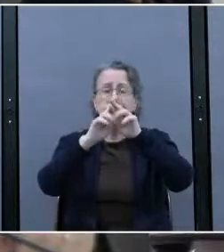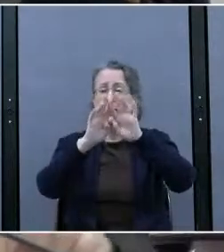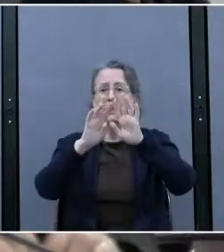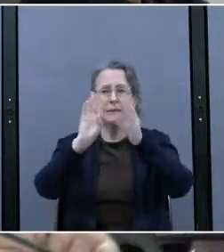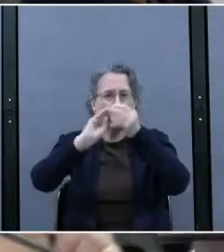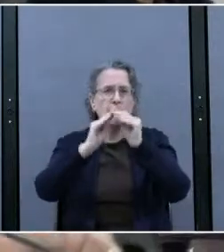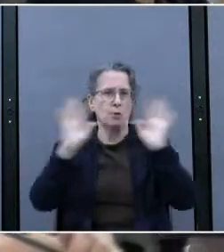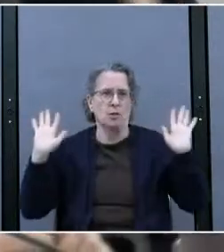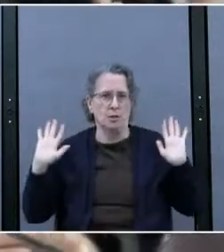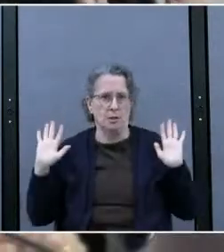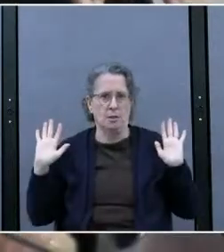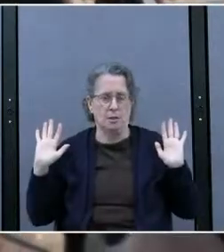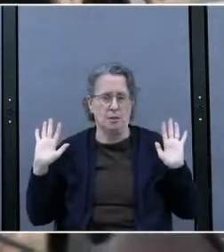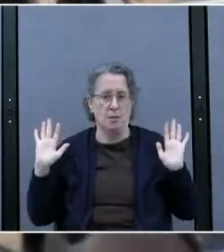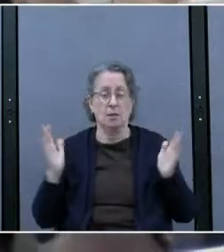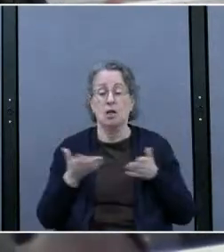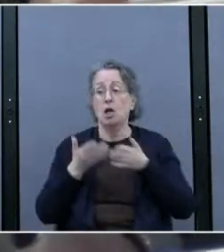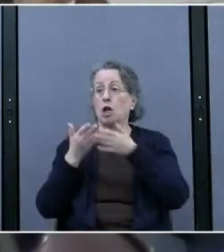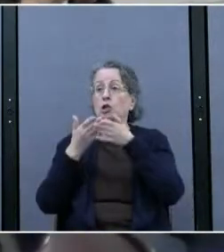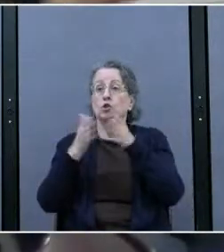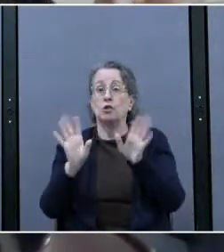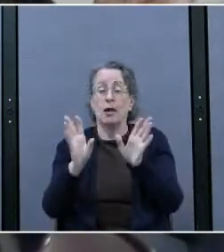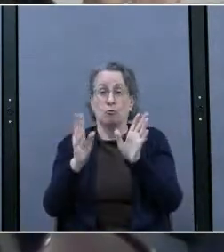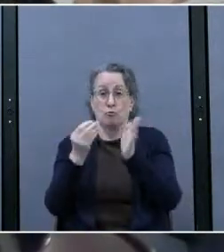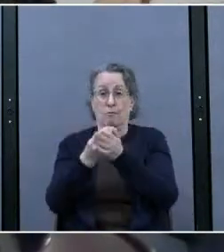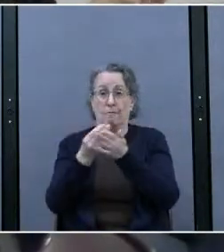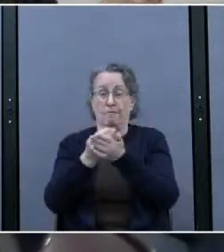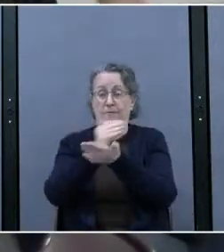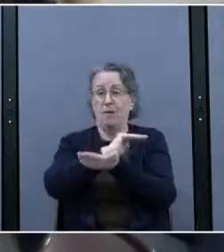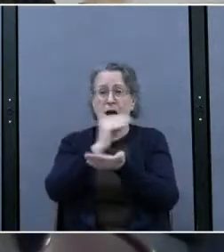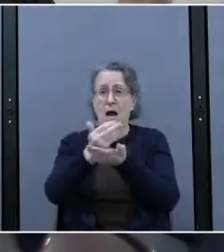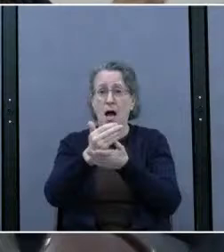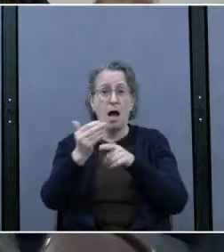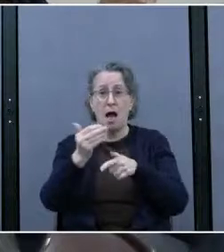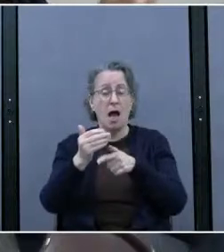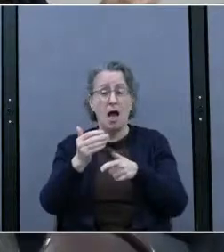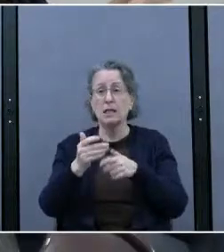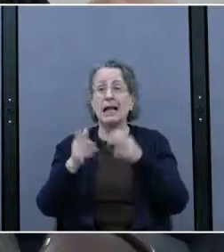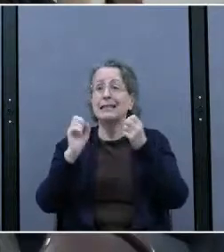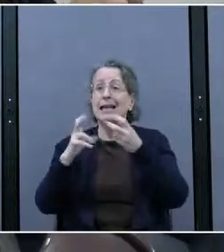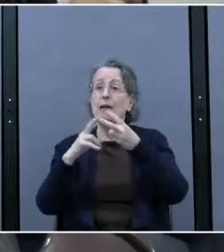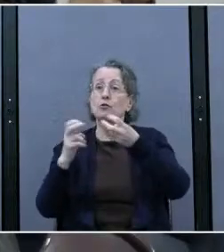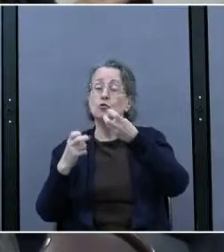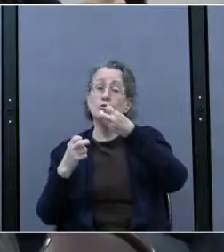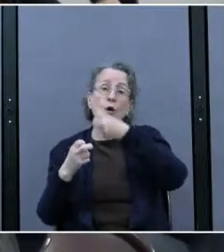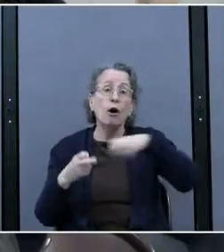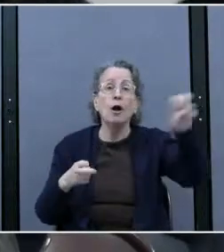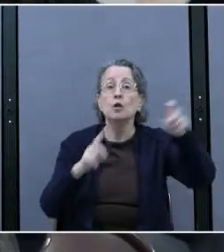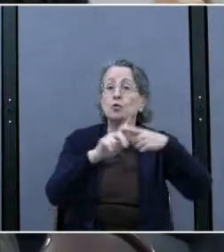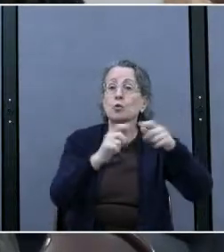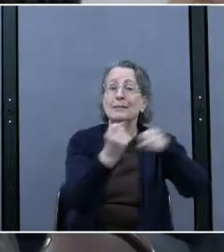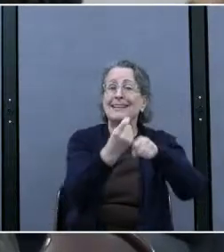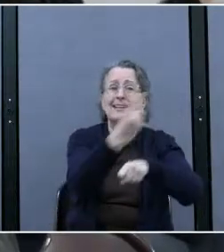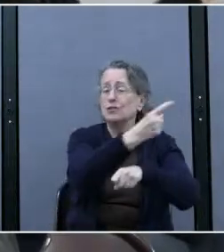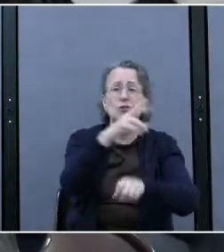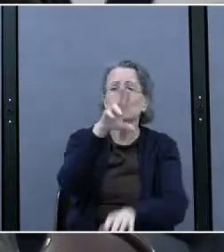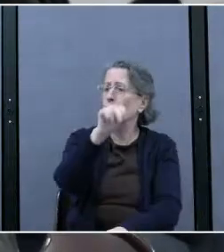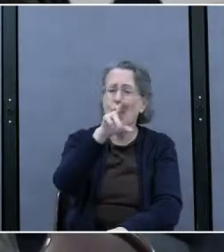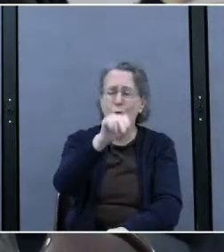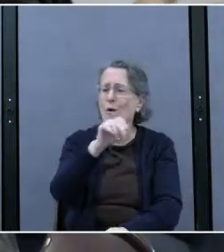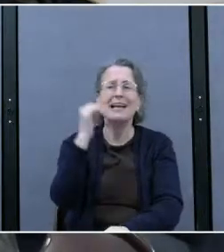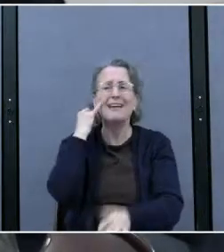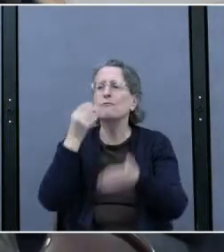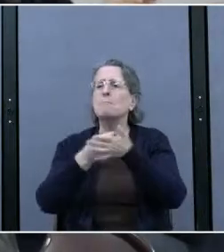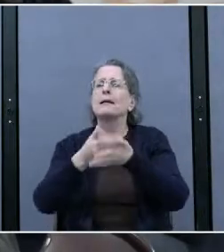a number. But the general fund doesn't roll over into the next year. So that becomes an unassigned fund balance,